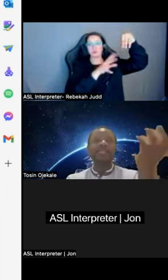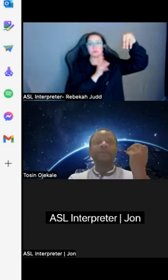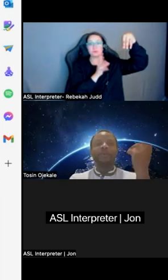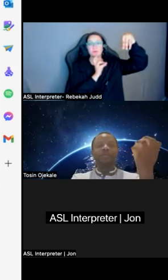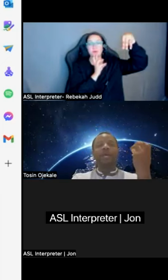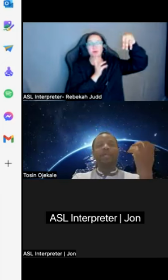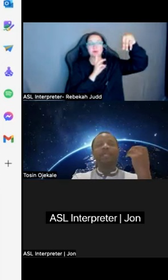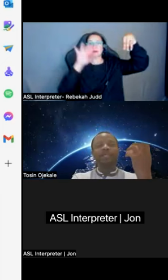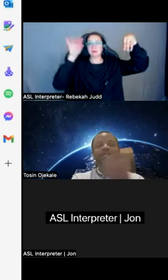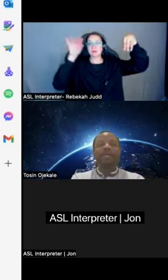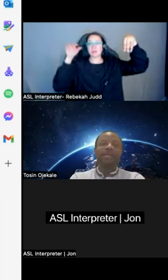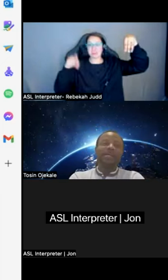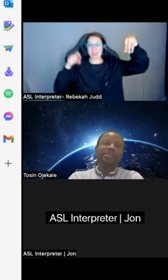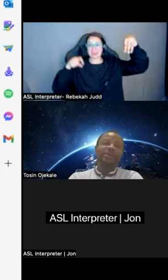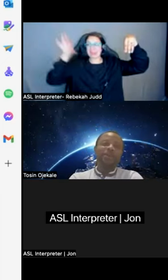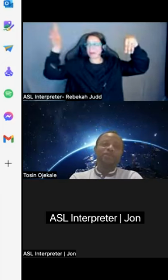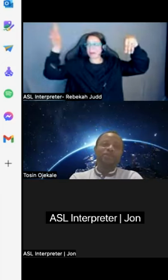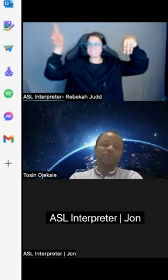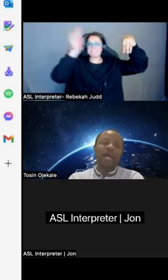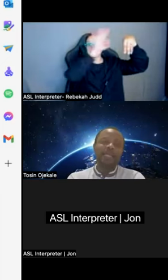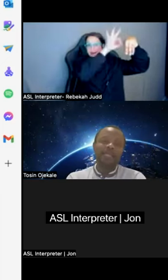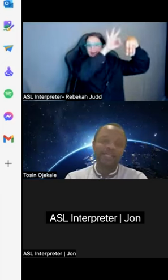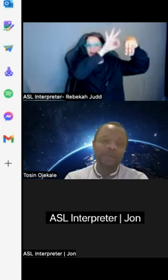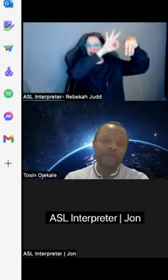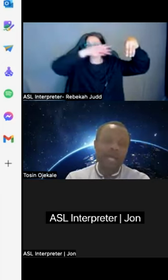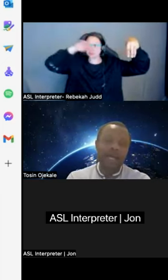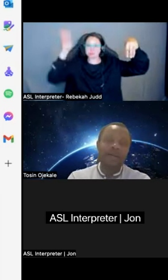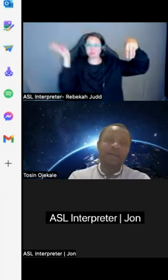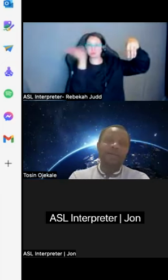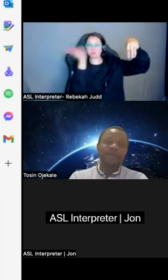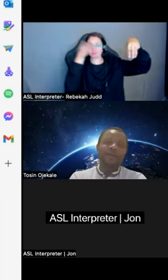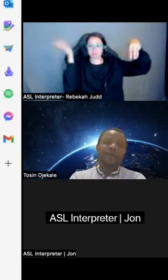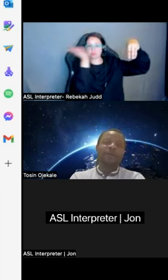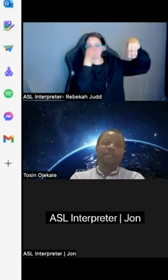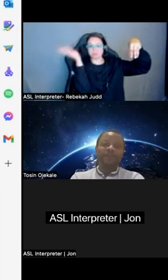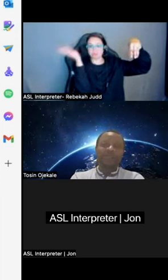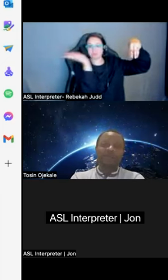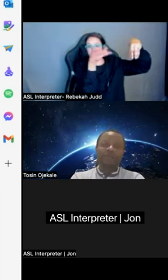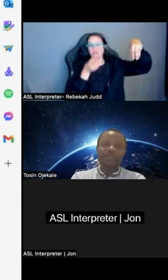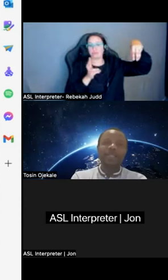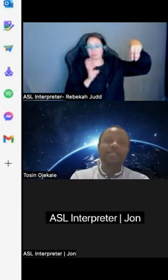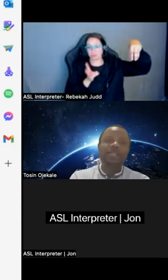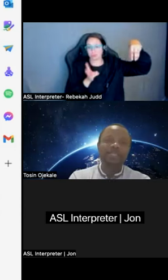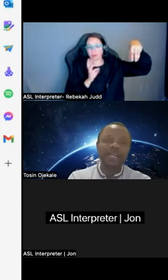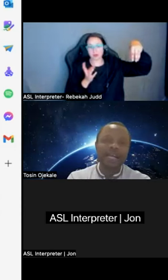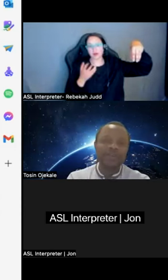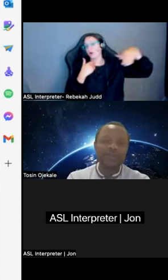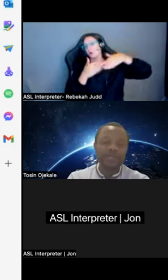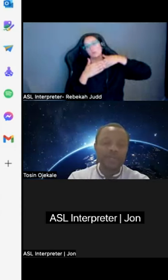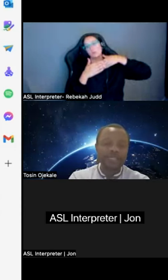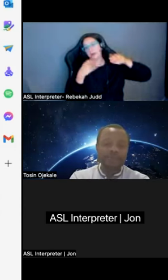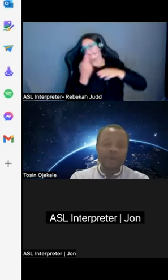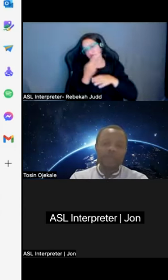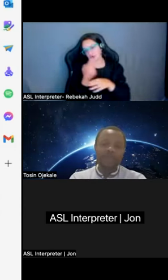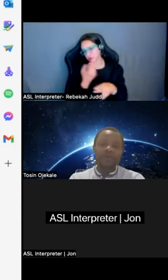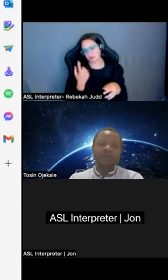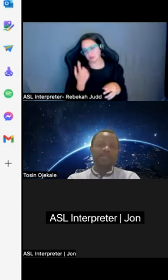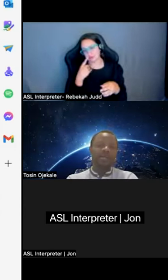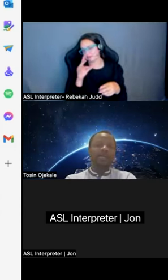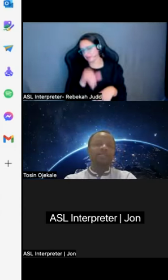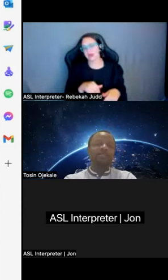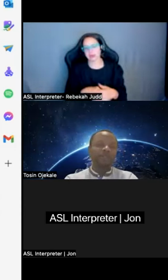need something. Something to supply. They need supplier for whatever suppression agent that they are using. So that's the purpose